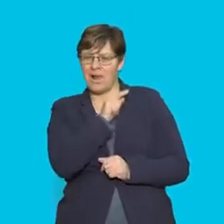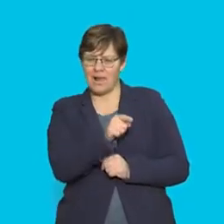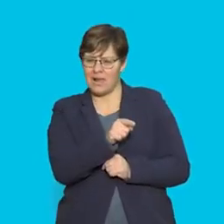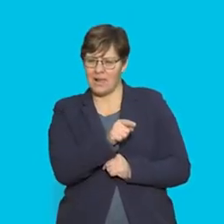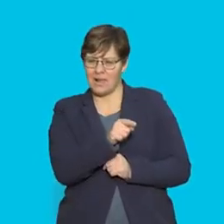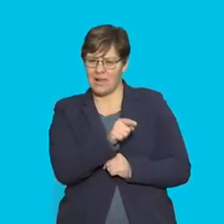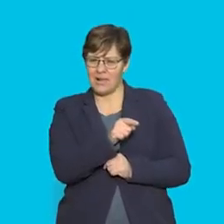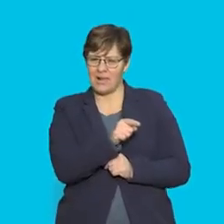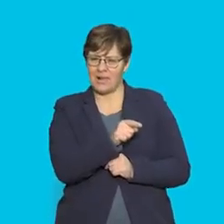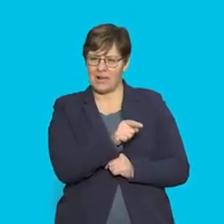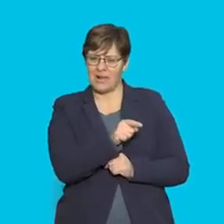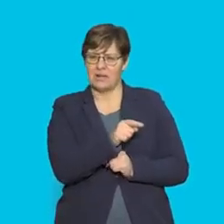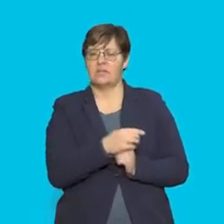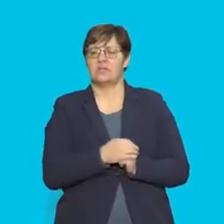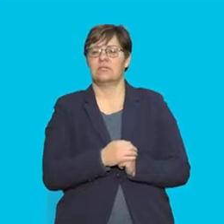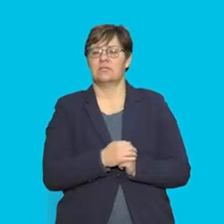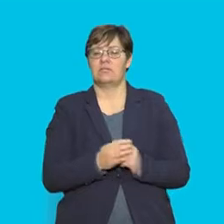reason for this will be